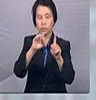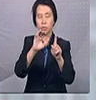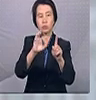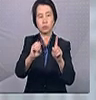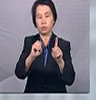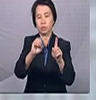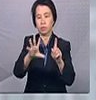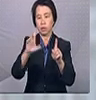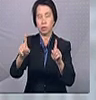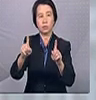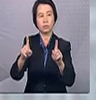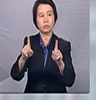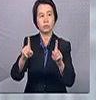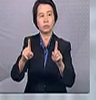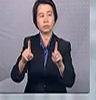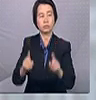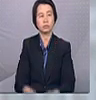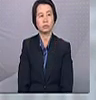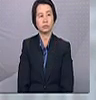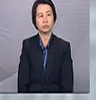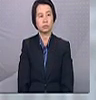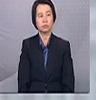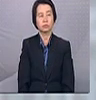1,051, kes 1,051.